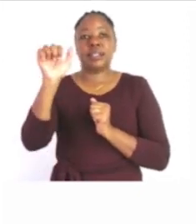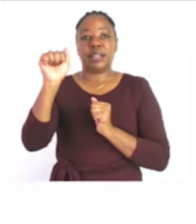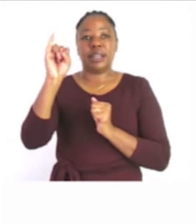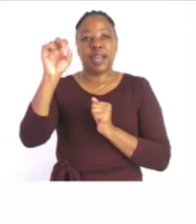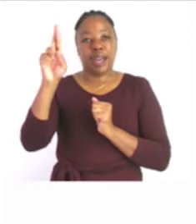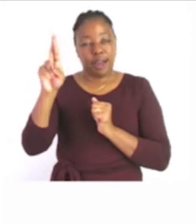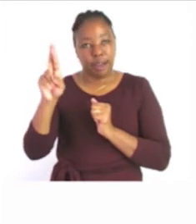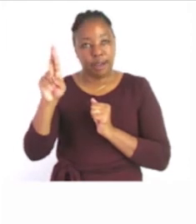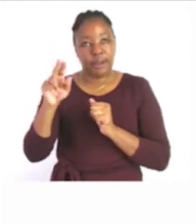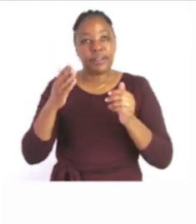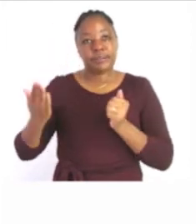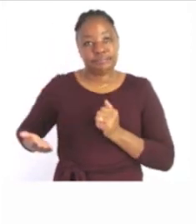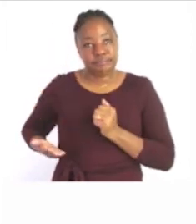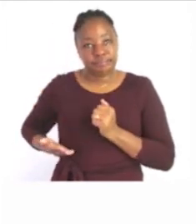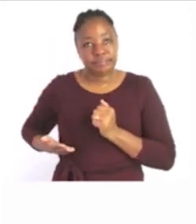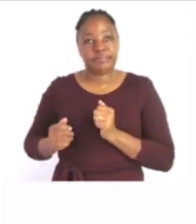chair,